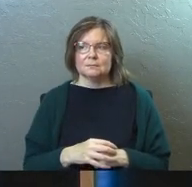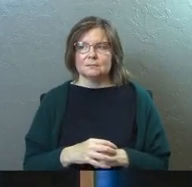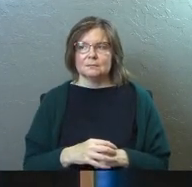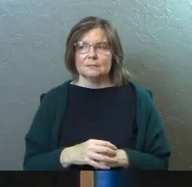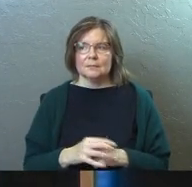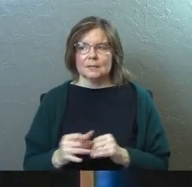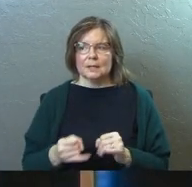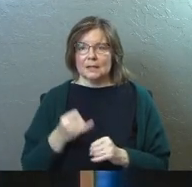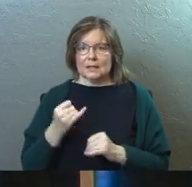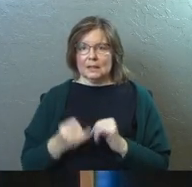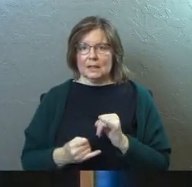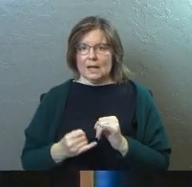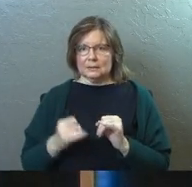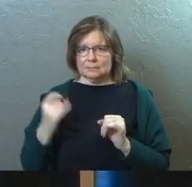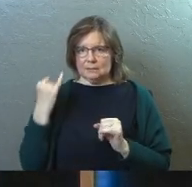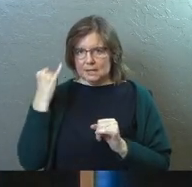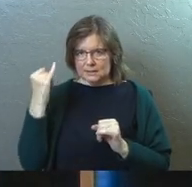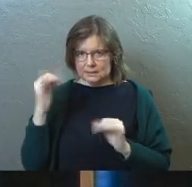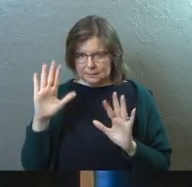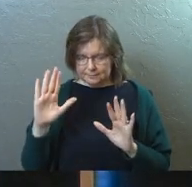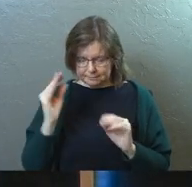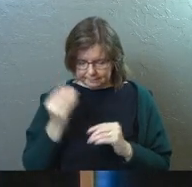take you to the last set of ideas.